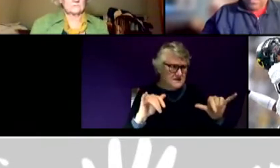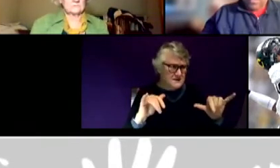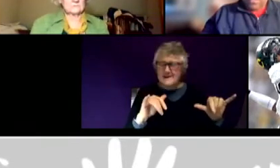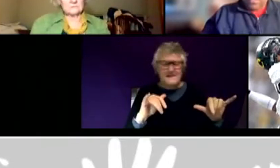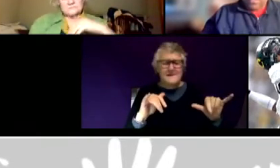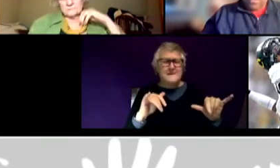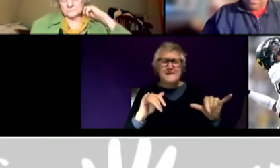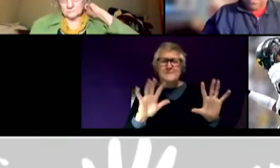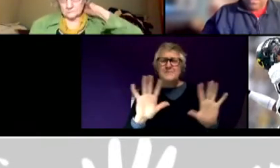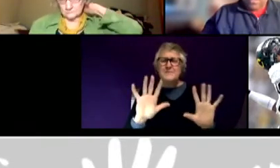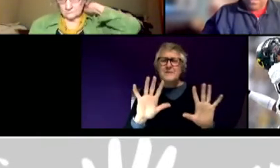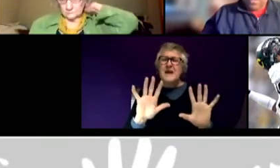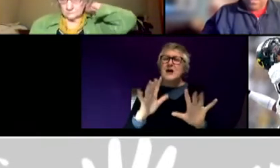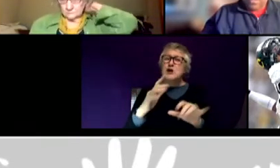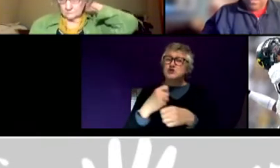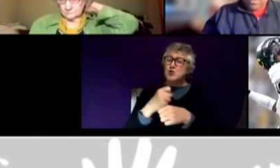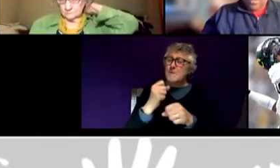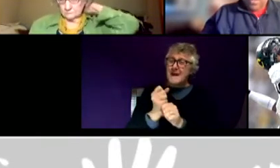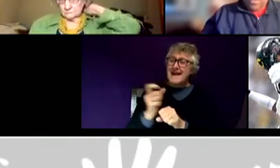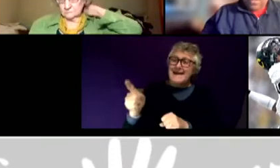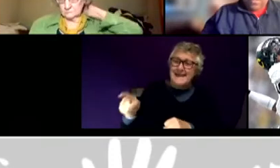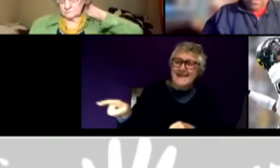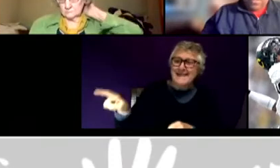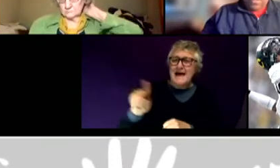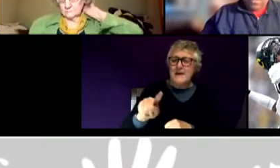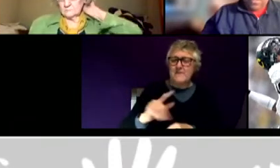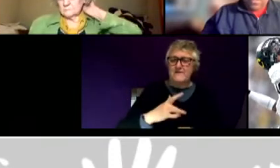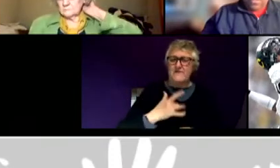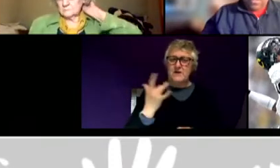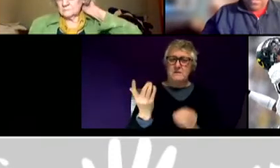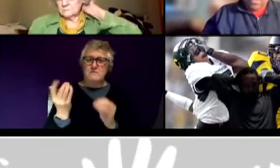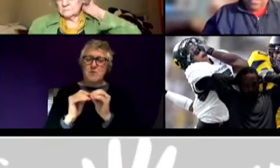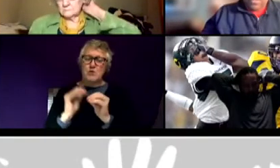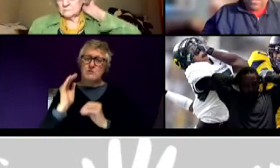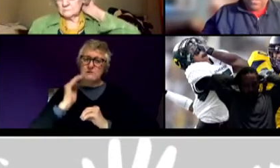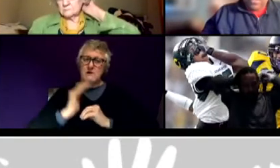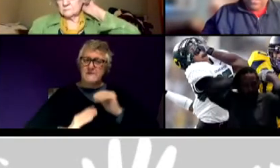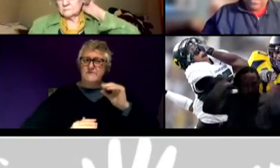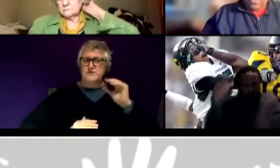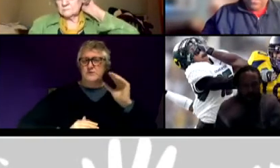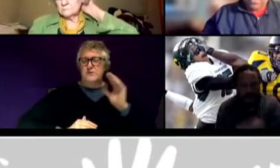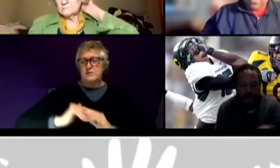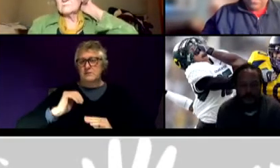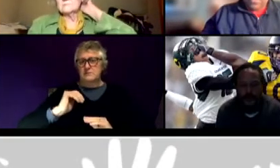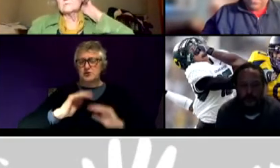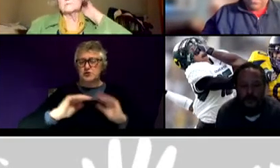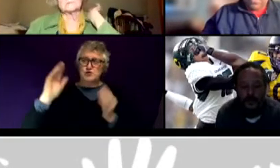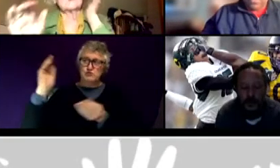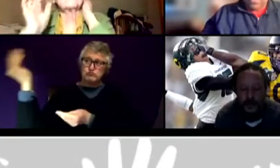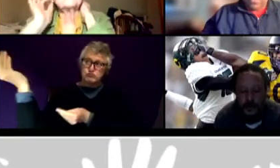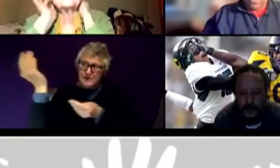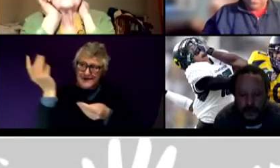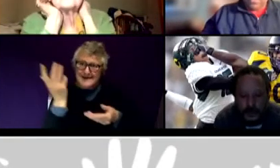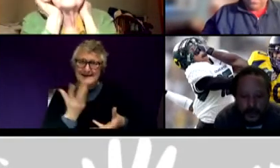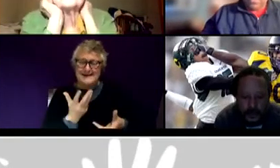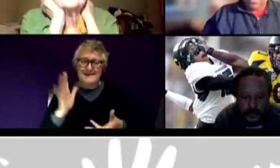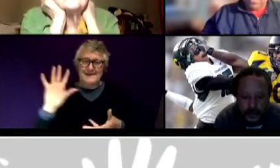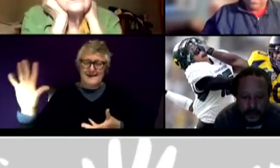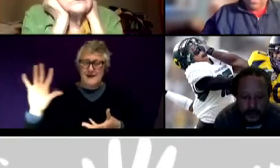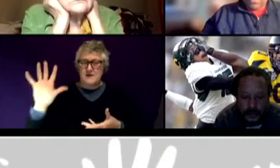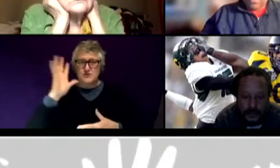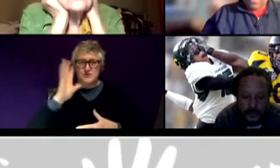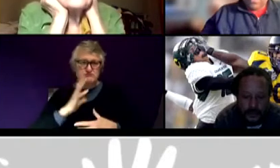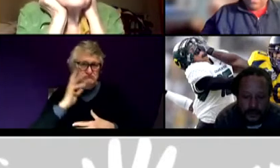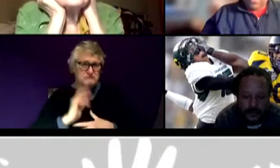to make them feel more comfortable in bringing their various stories or points of view forward. And so